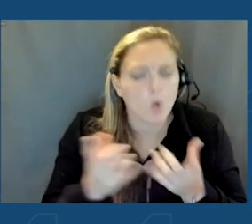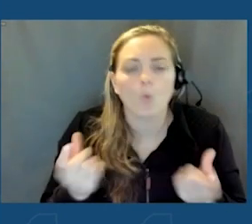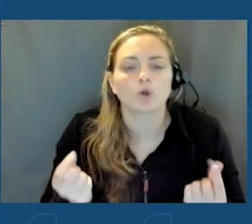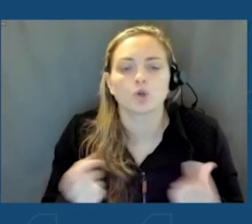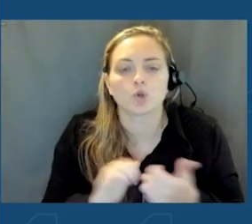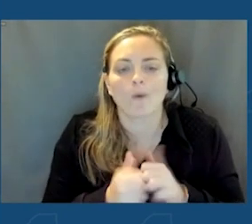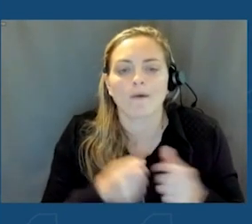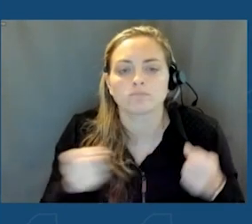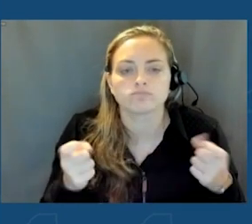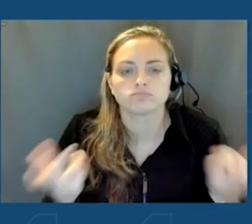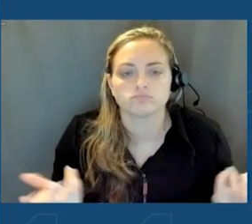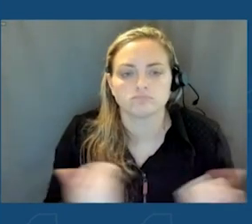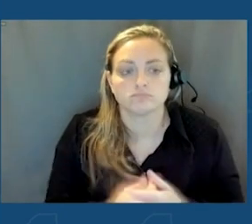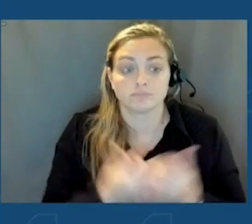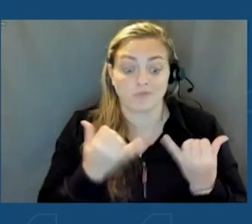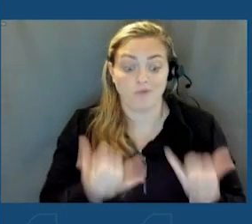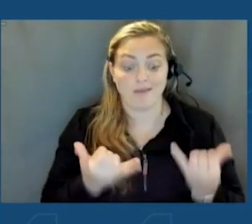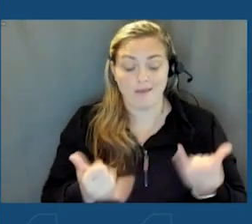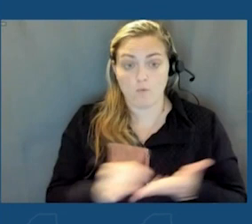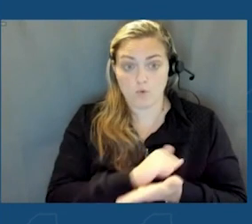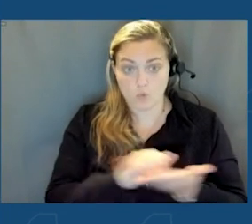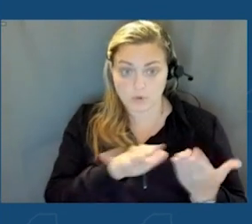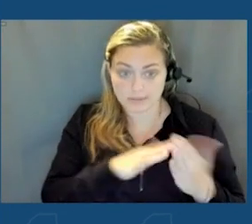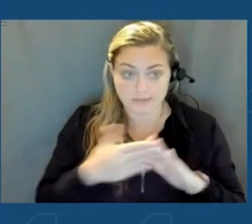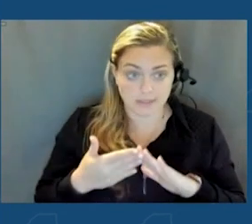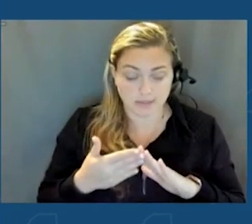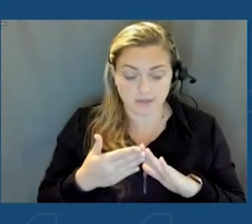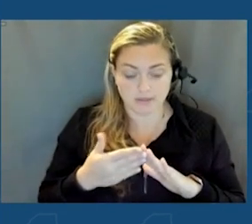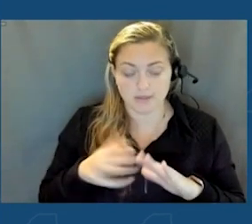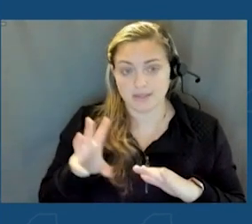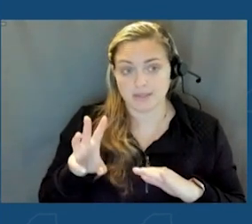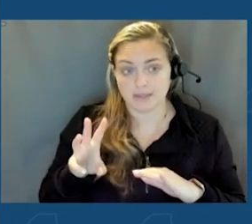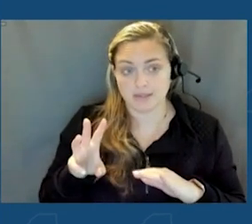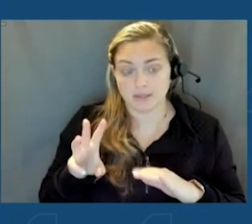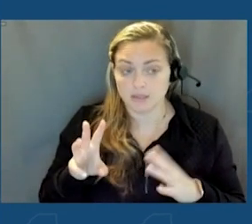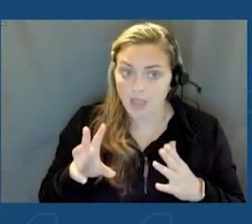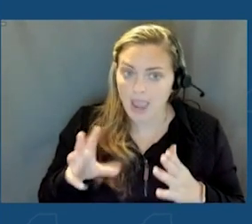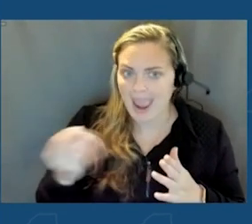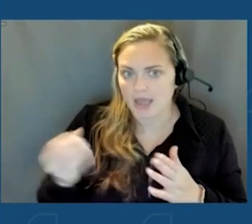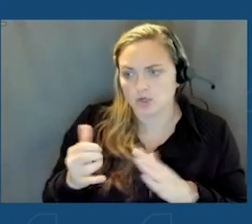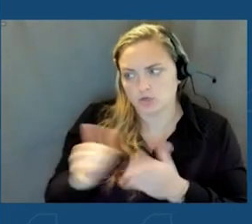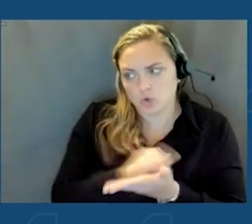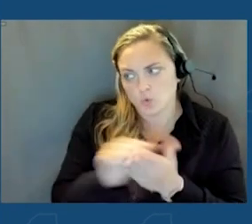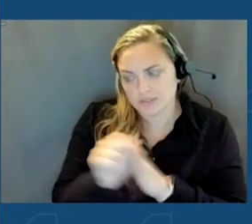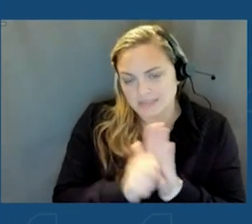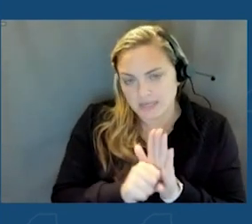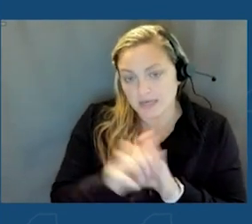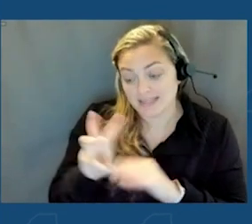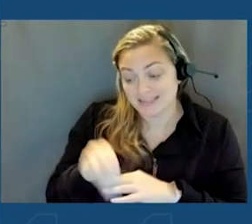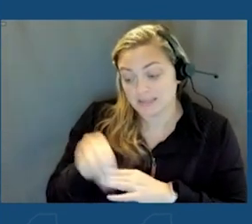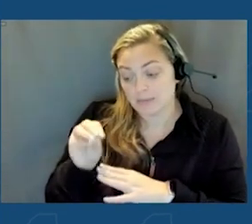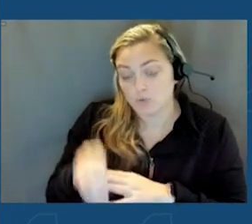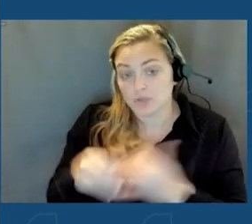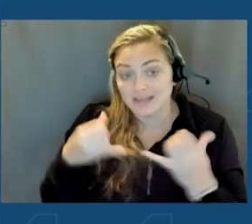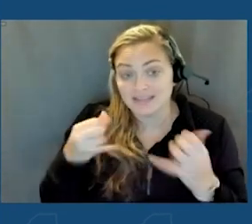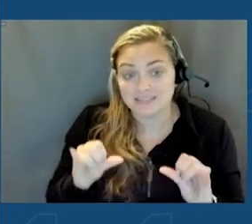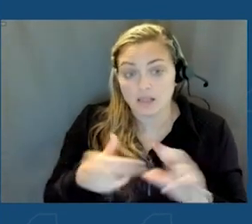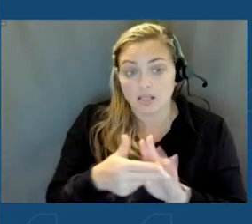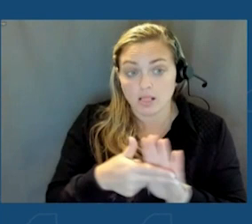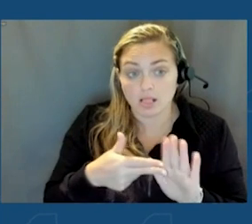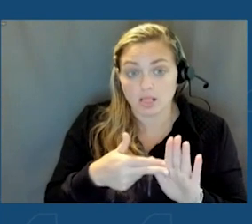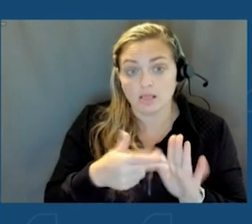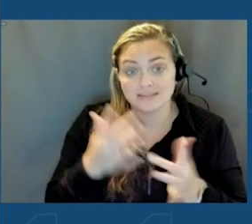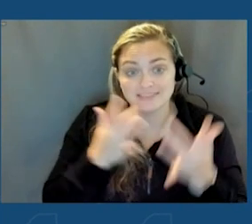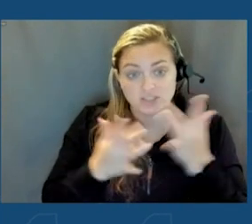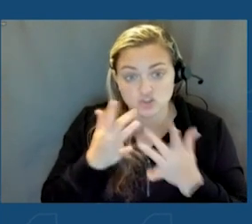now, New York City, over 60% of New York State is still considered a child care